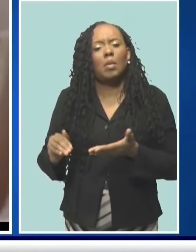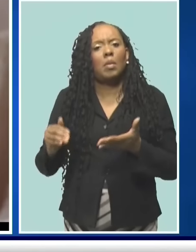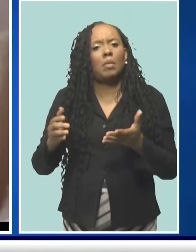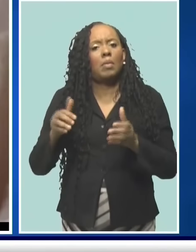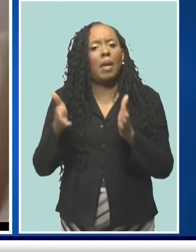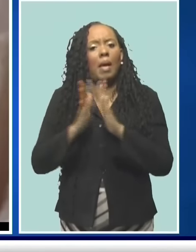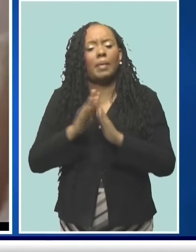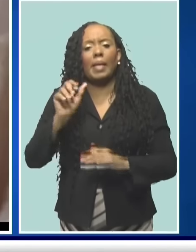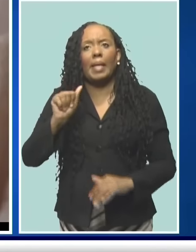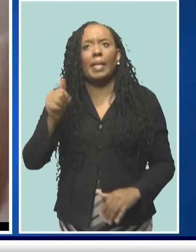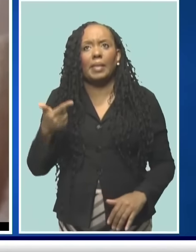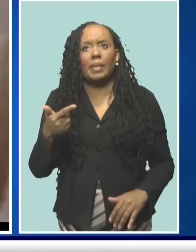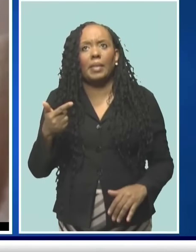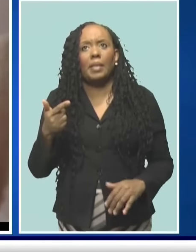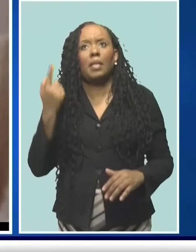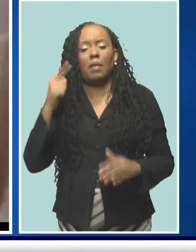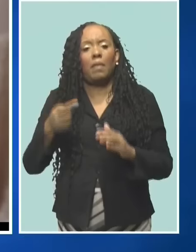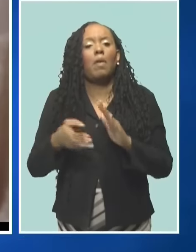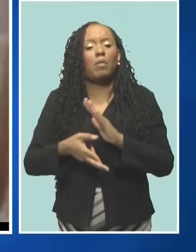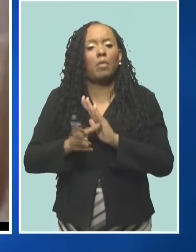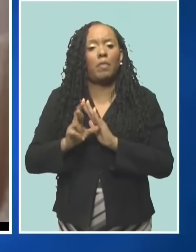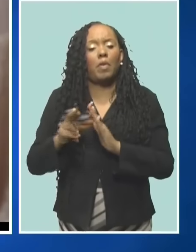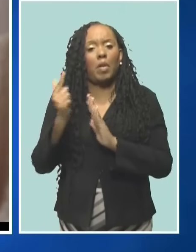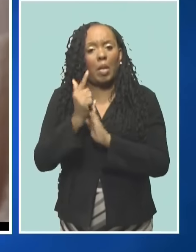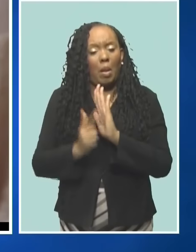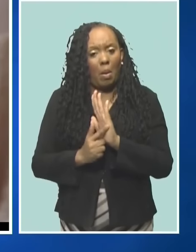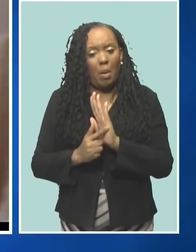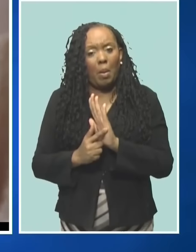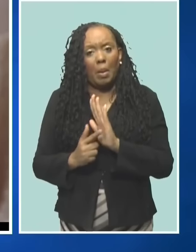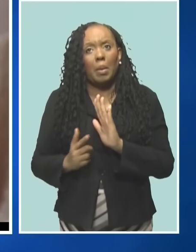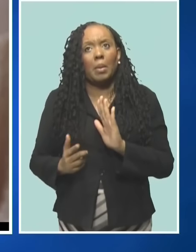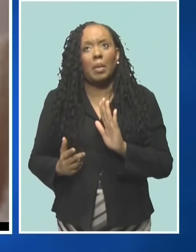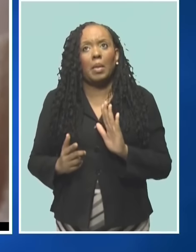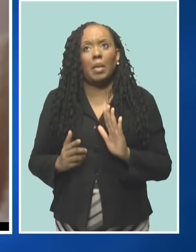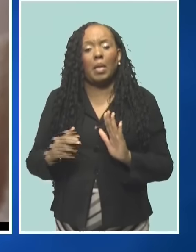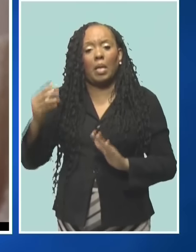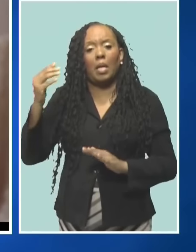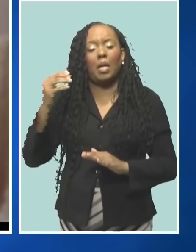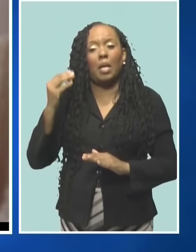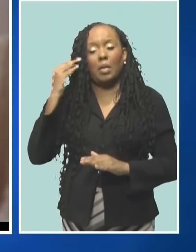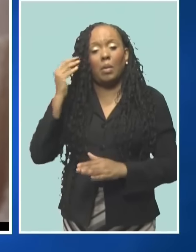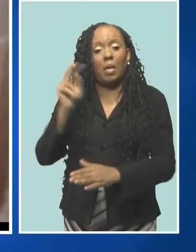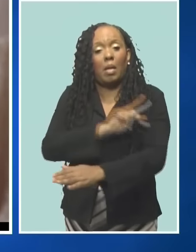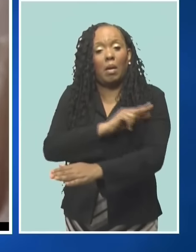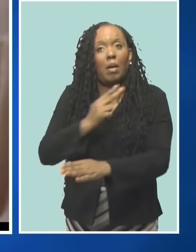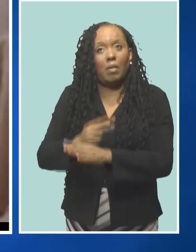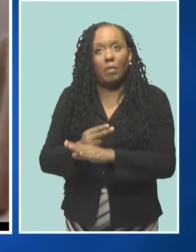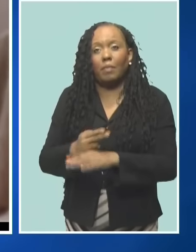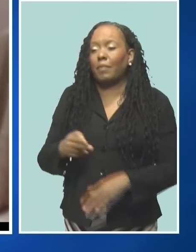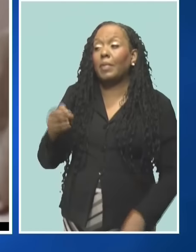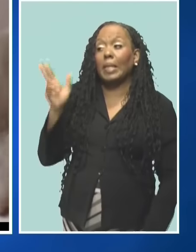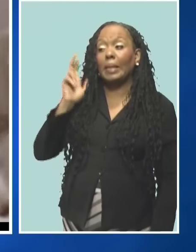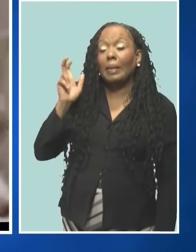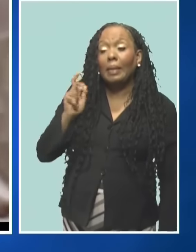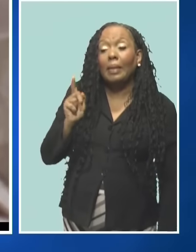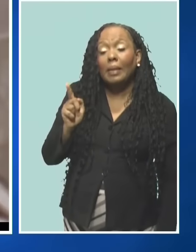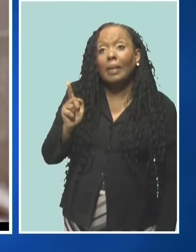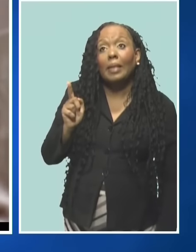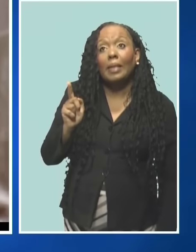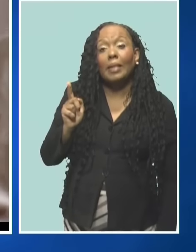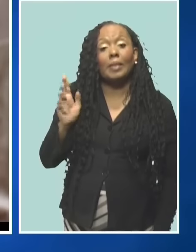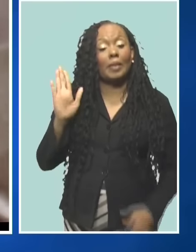can still be some tweaking on that system. So I think Kirk has heard you clear. And those